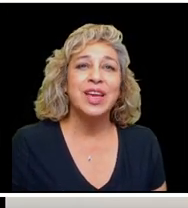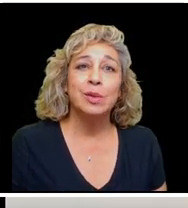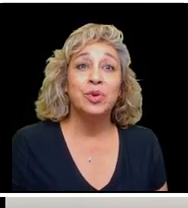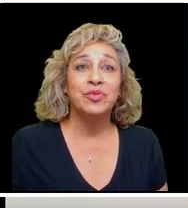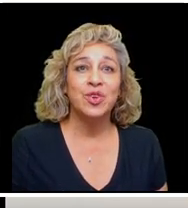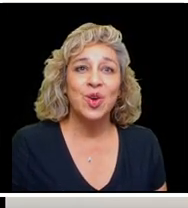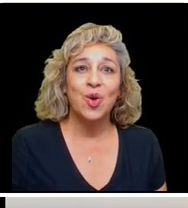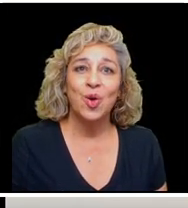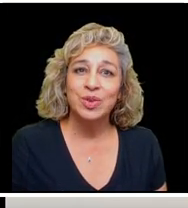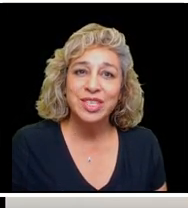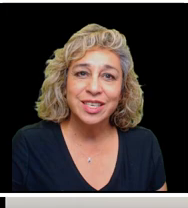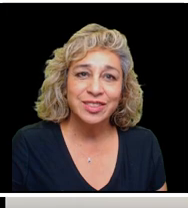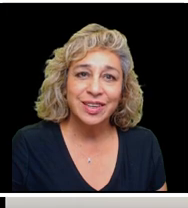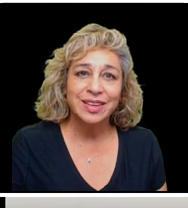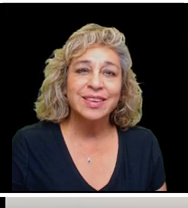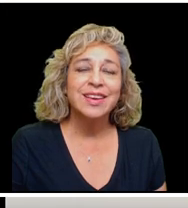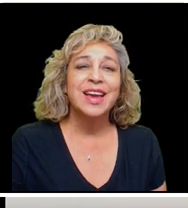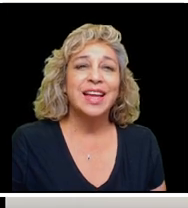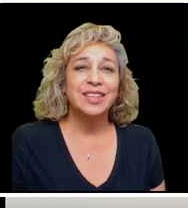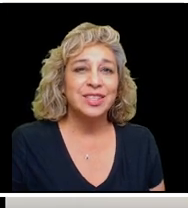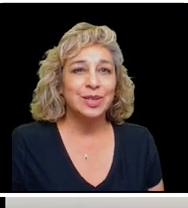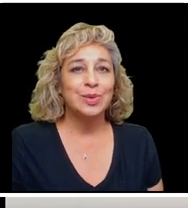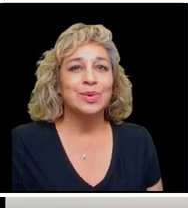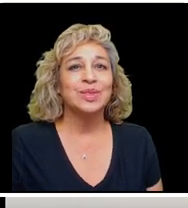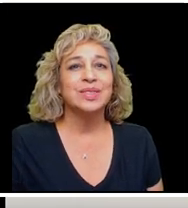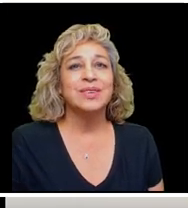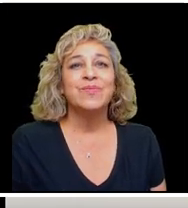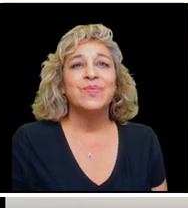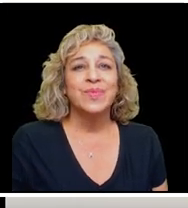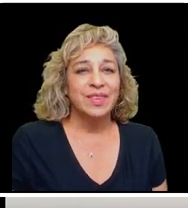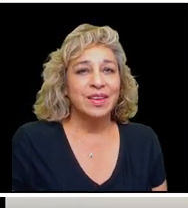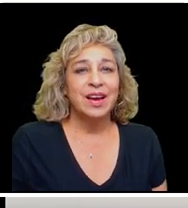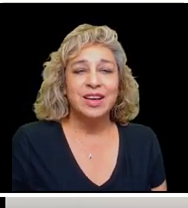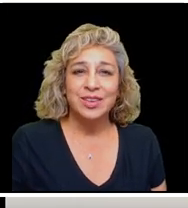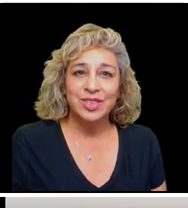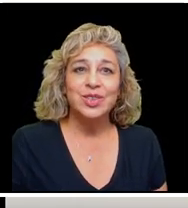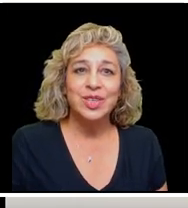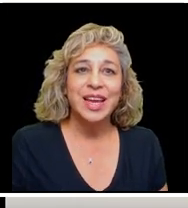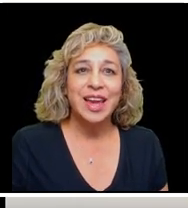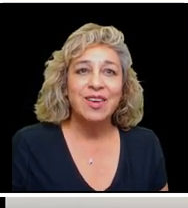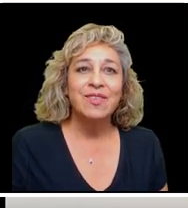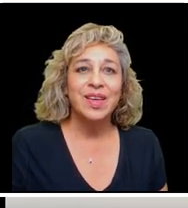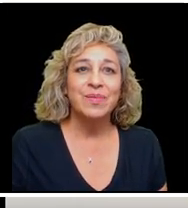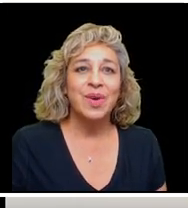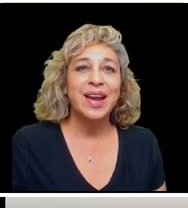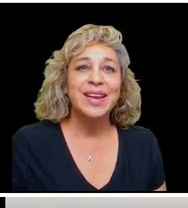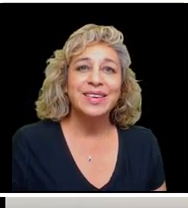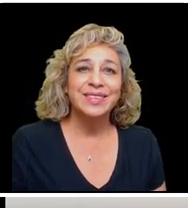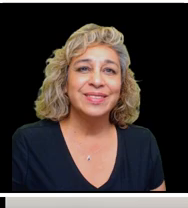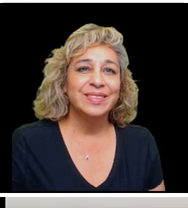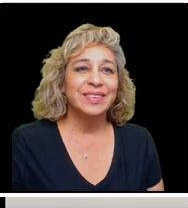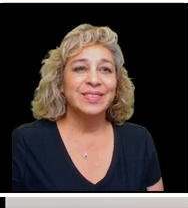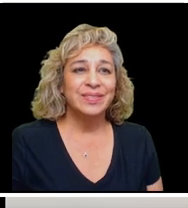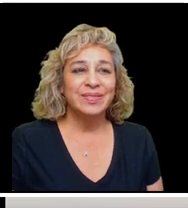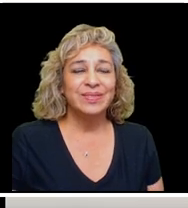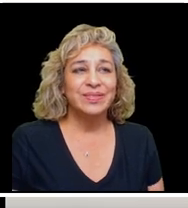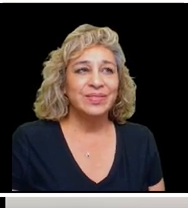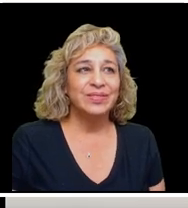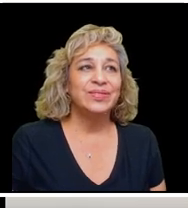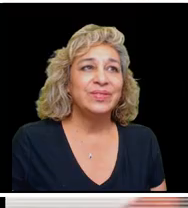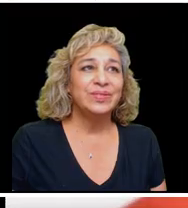available for their own children at the schools to take care of them right